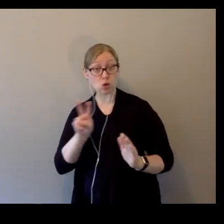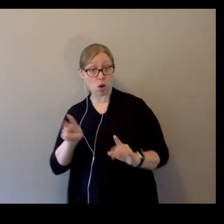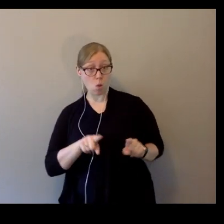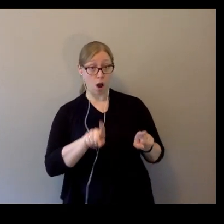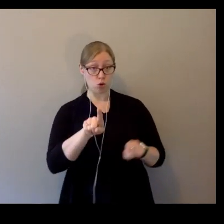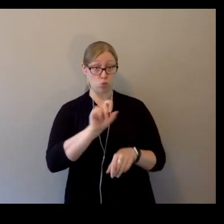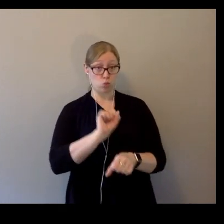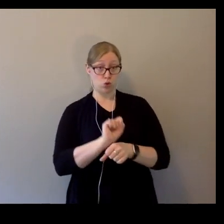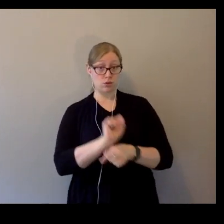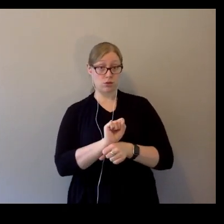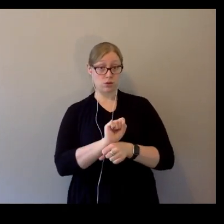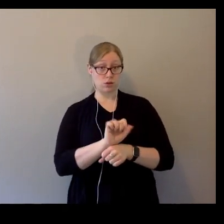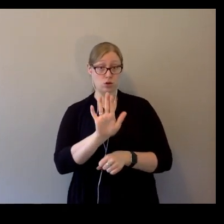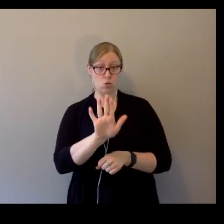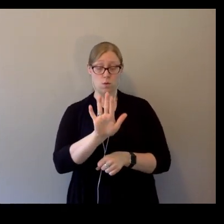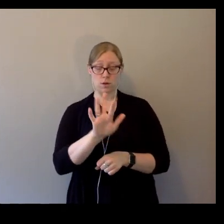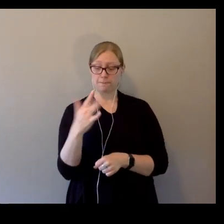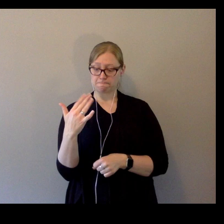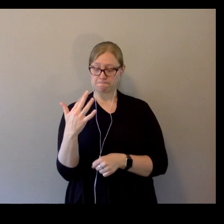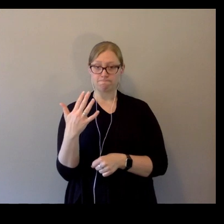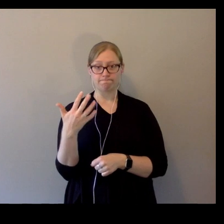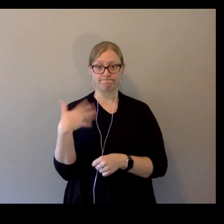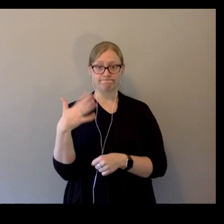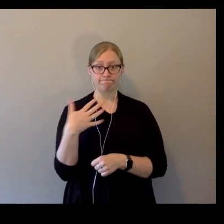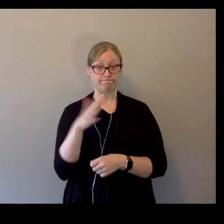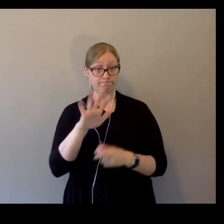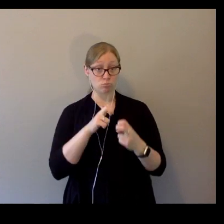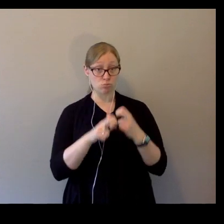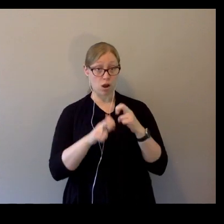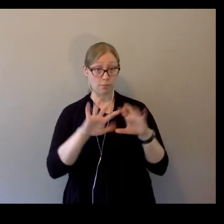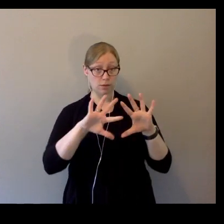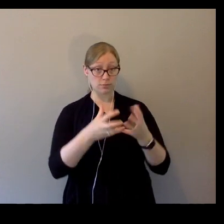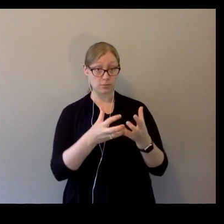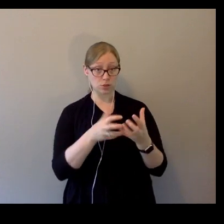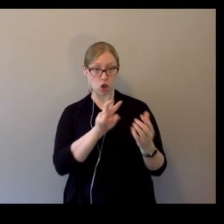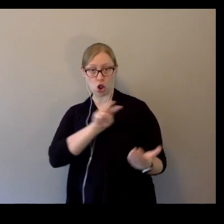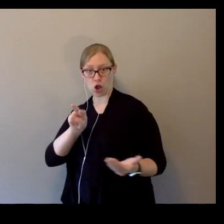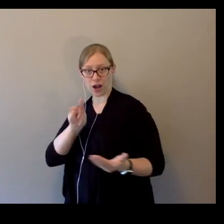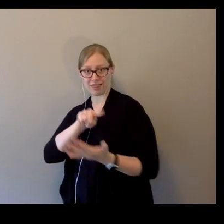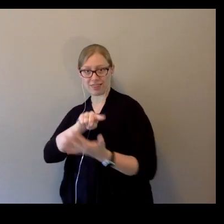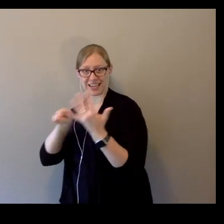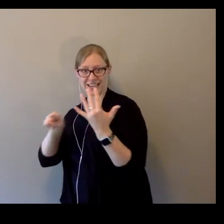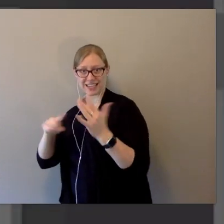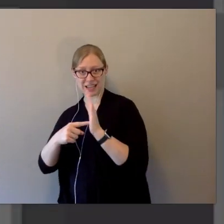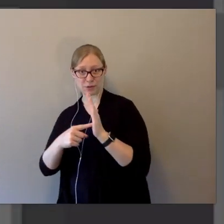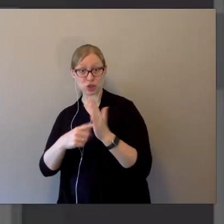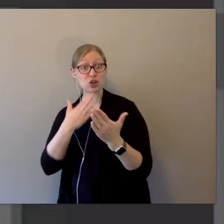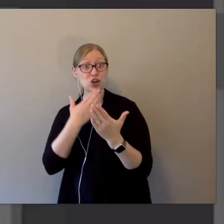do your problem set. Good luck.